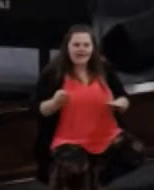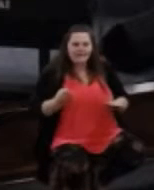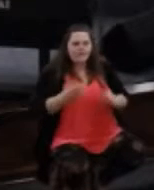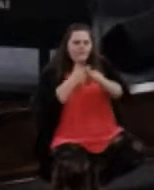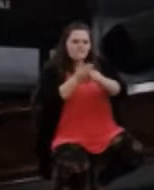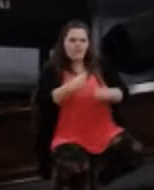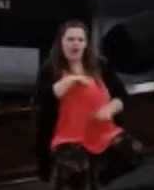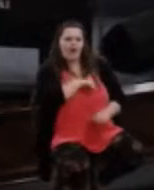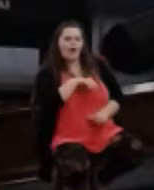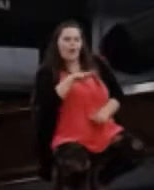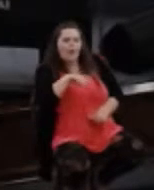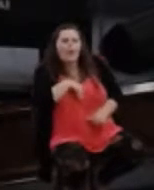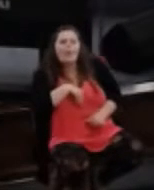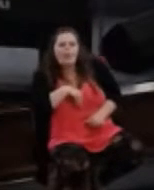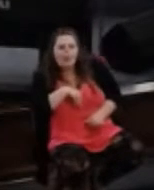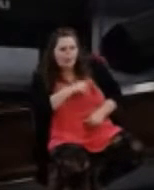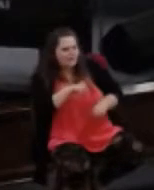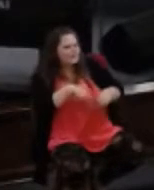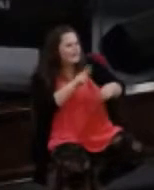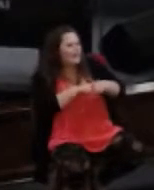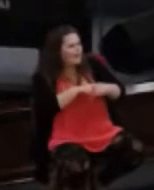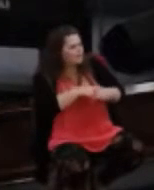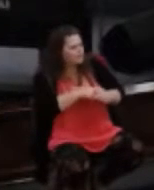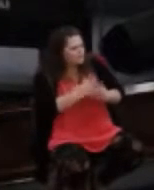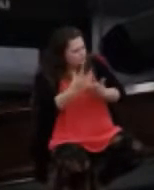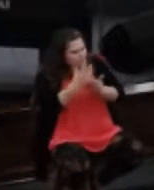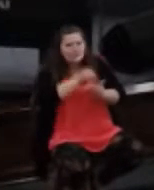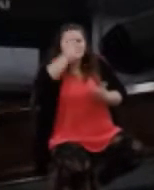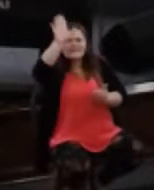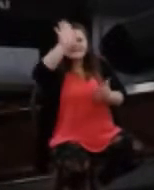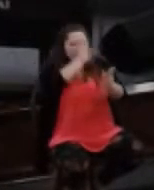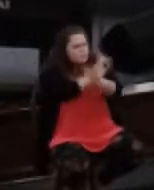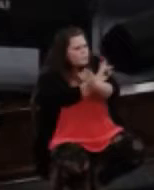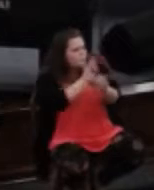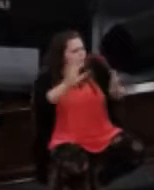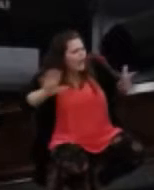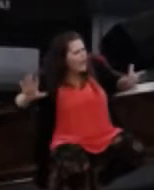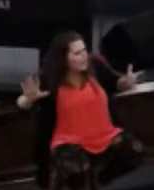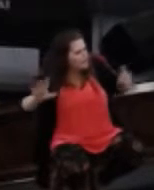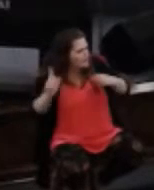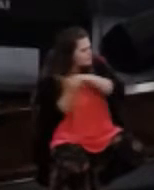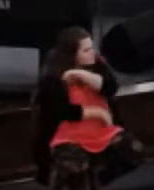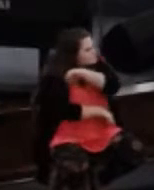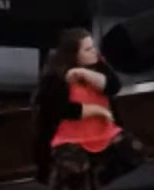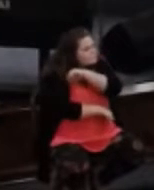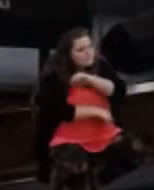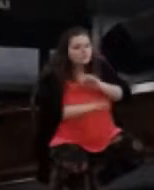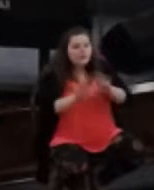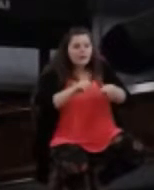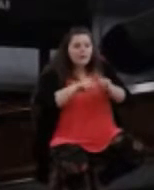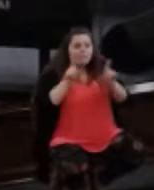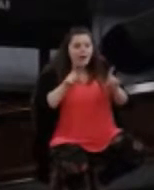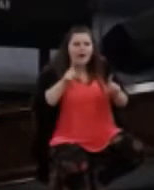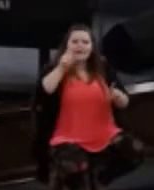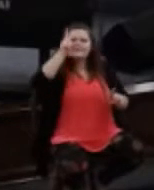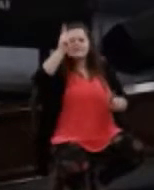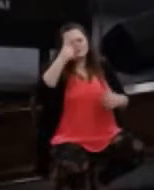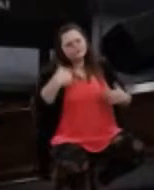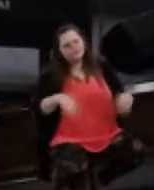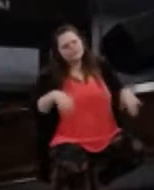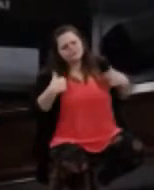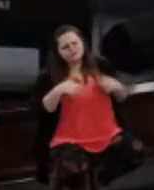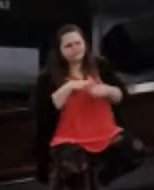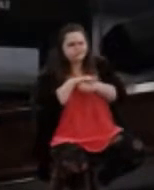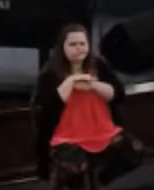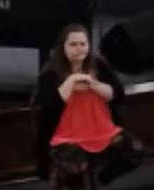nature deserving of God's wrath. But that God, being rich in mercy,